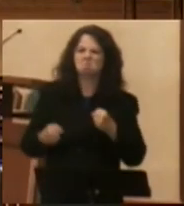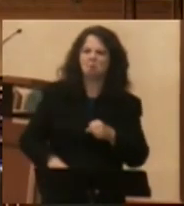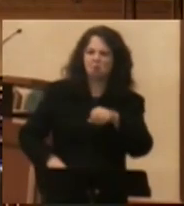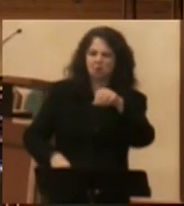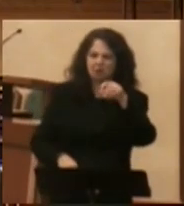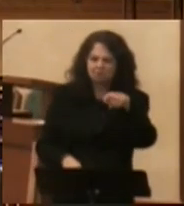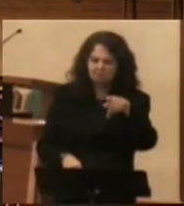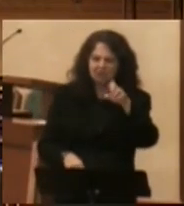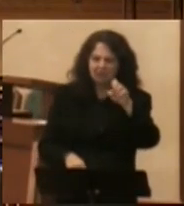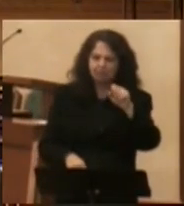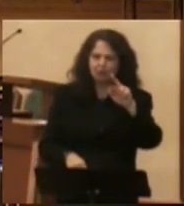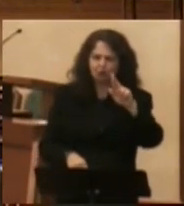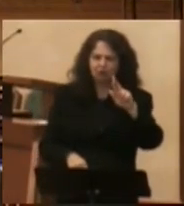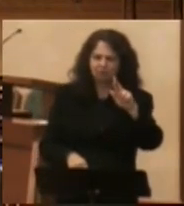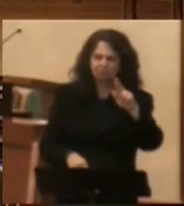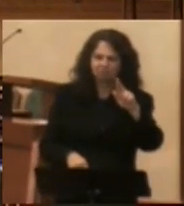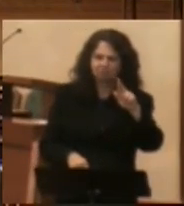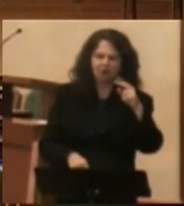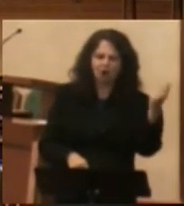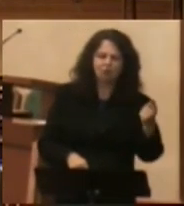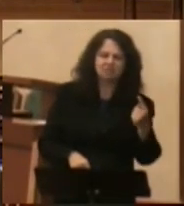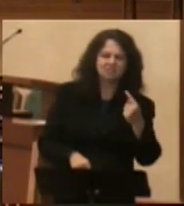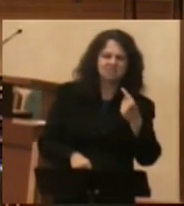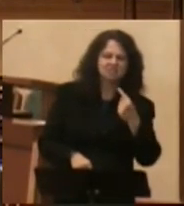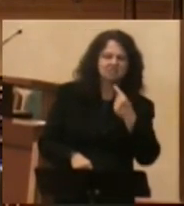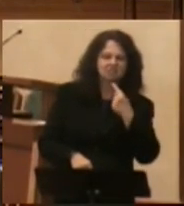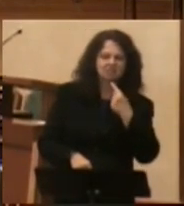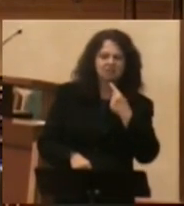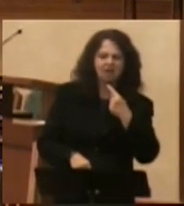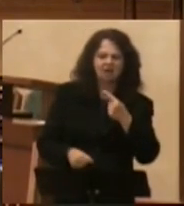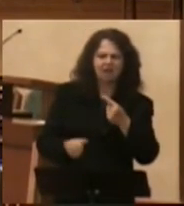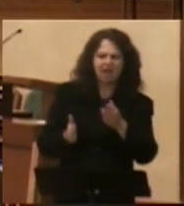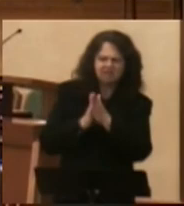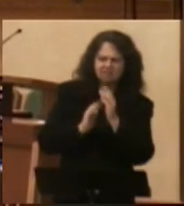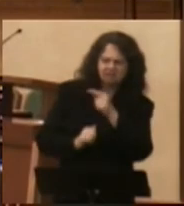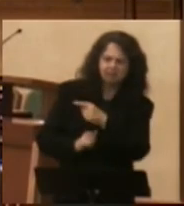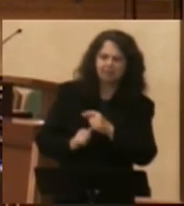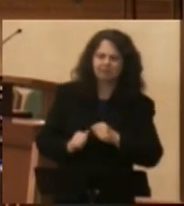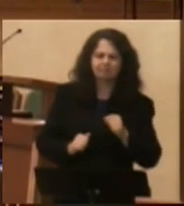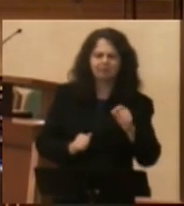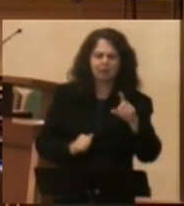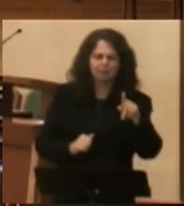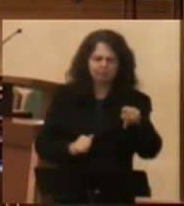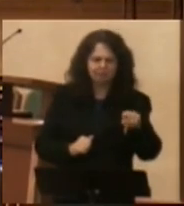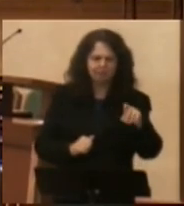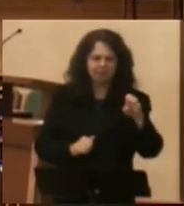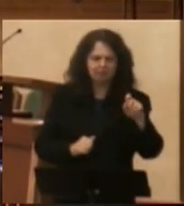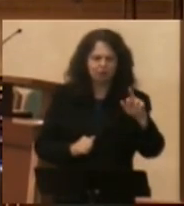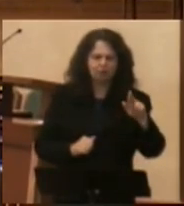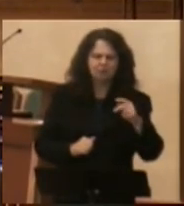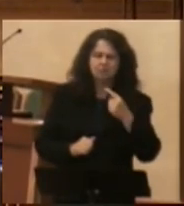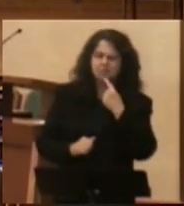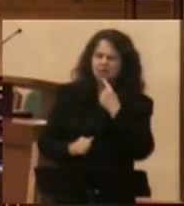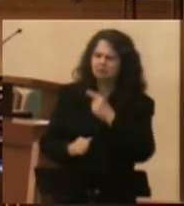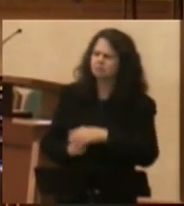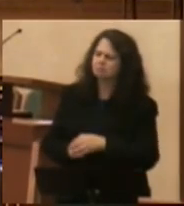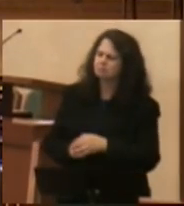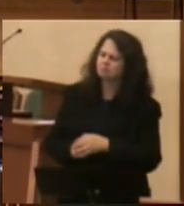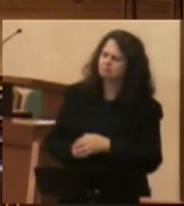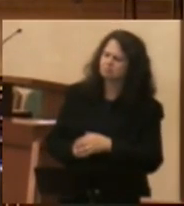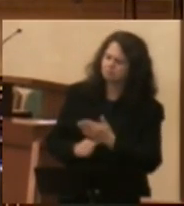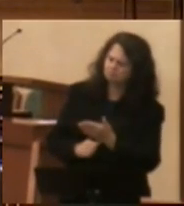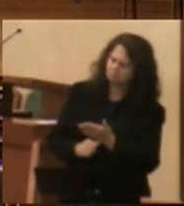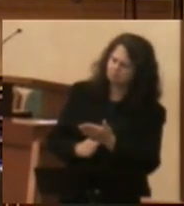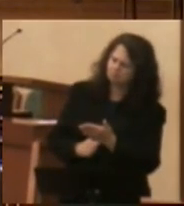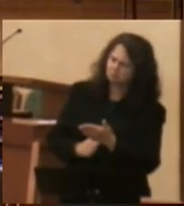Peter, who addresses Jesus first. And he asks Jesus to bid him come to Jesus on